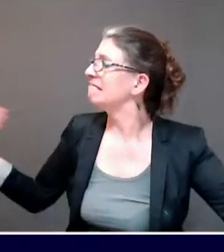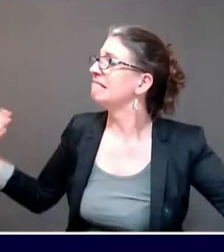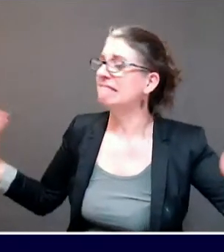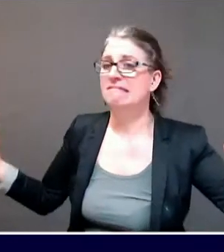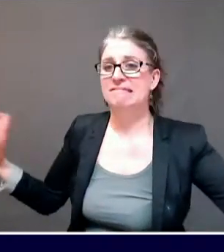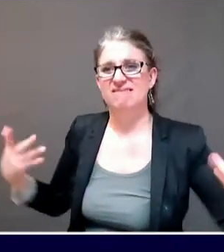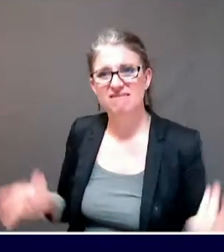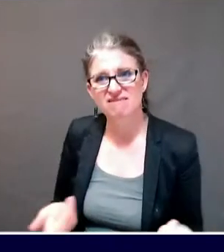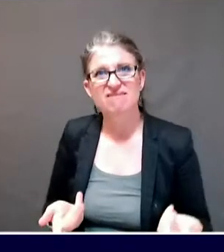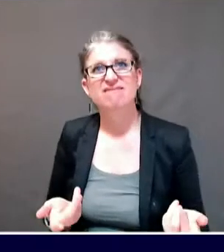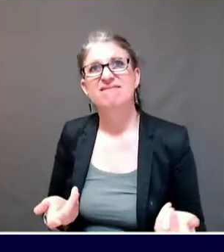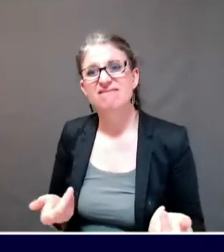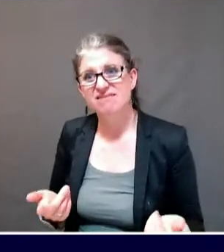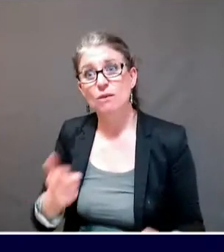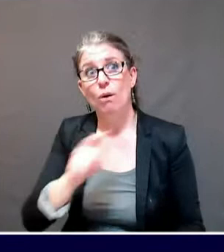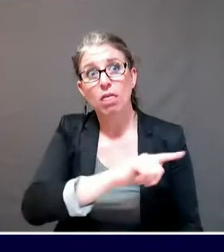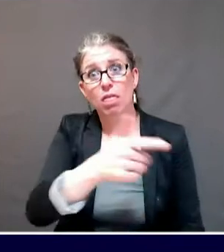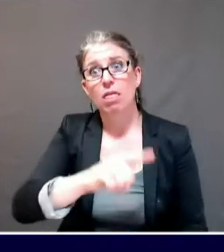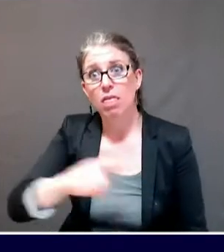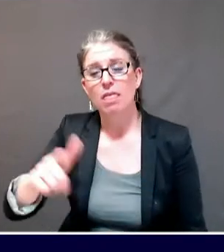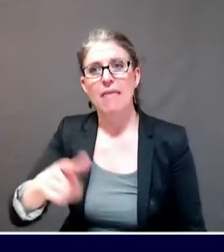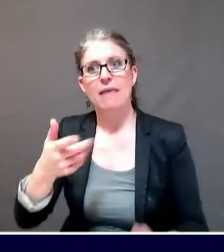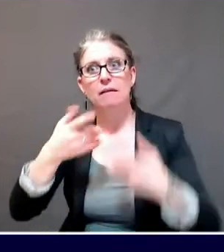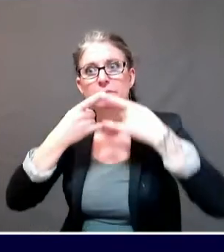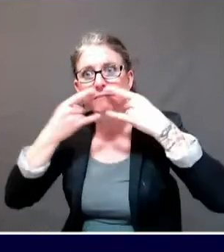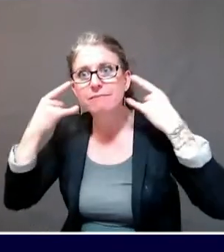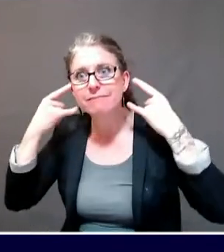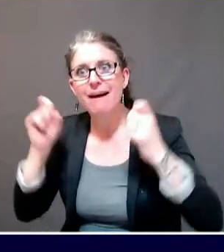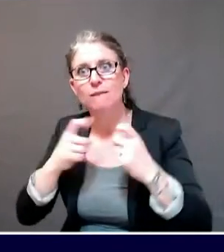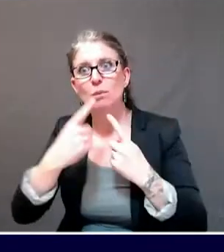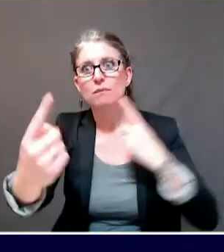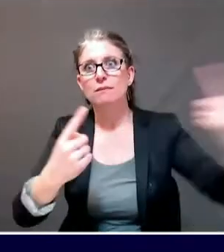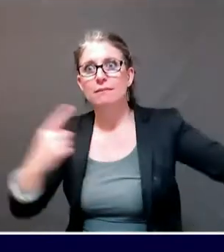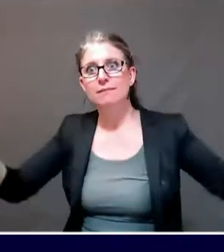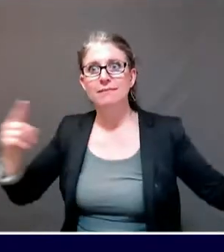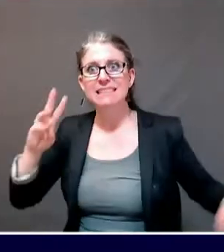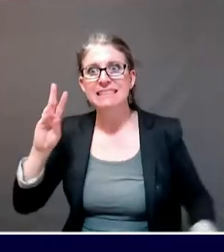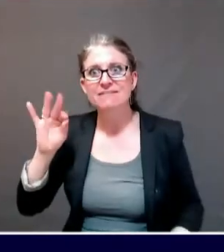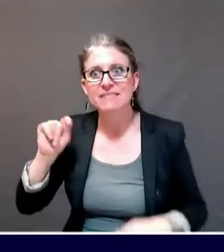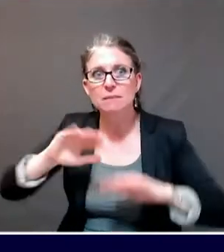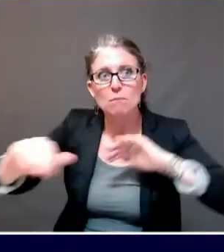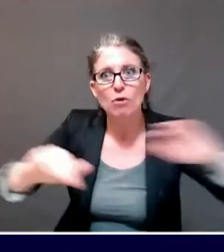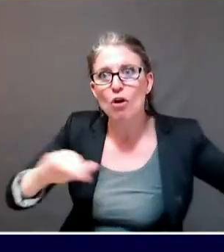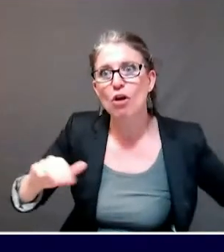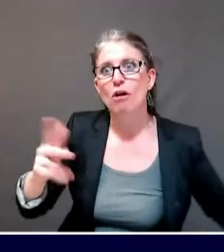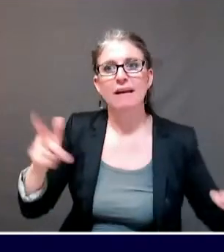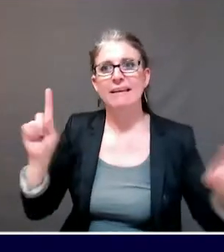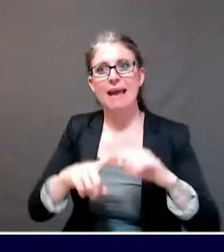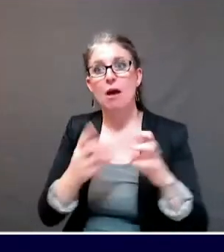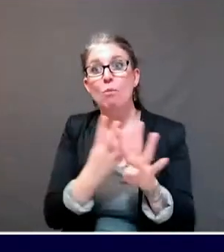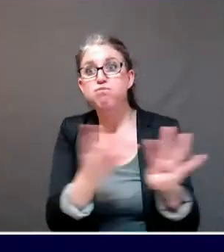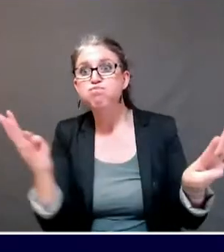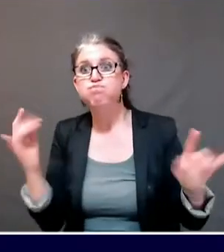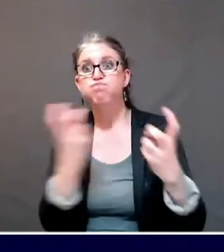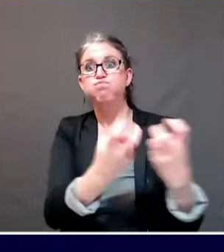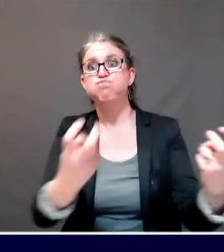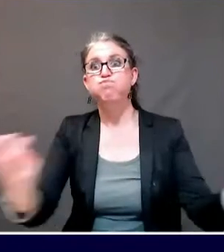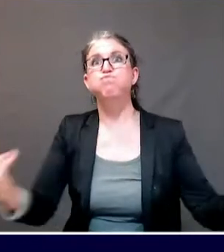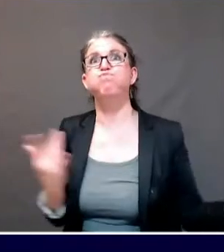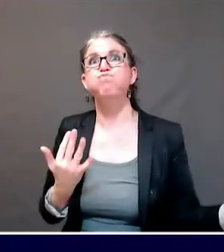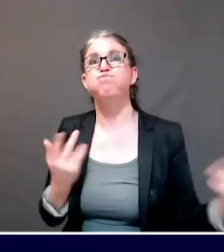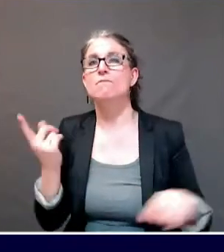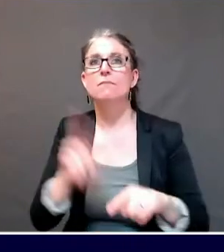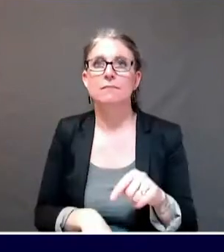operational concerns because they differ from prior mass vaccinations in really significant ways. If we're not careful with